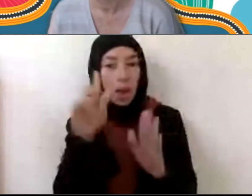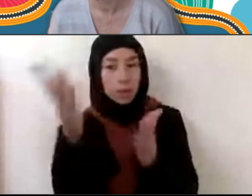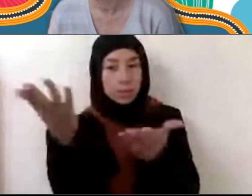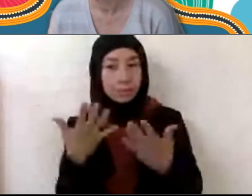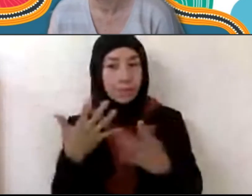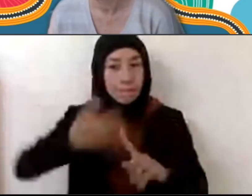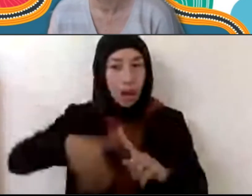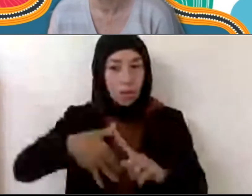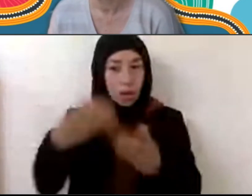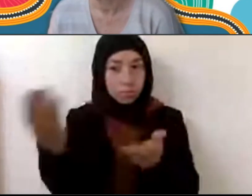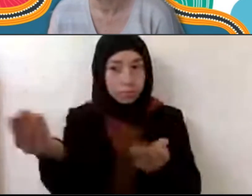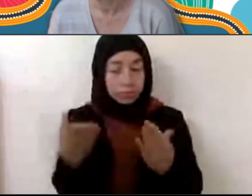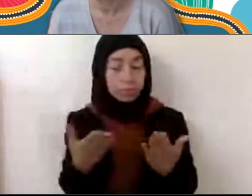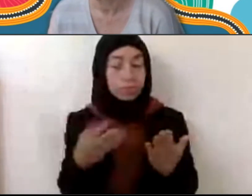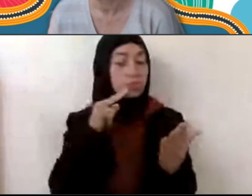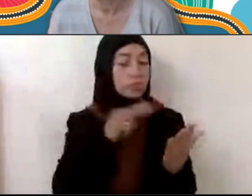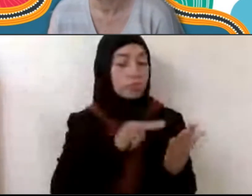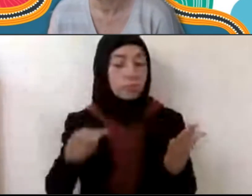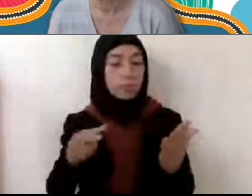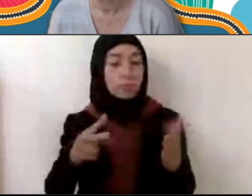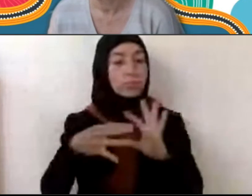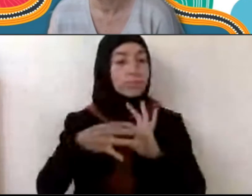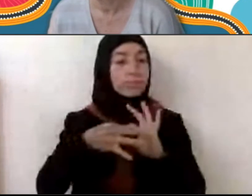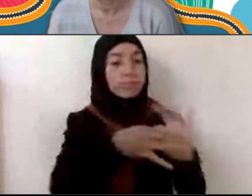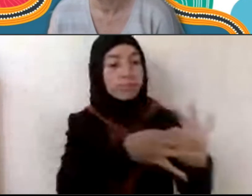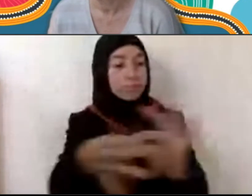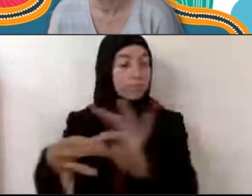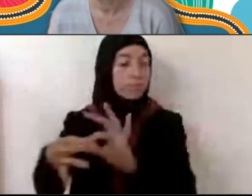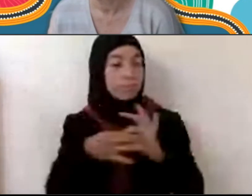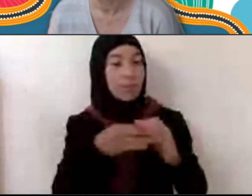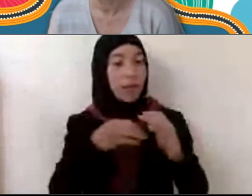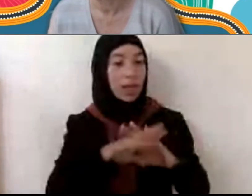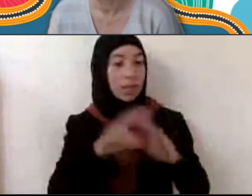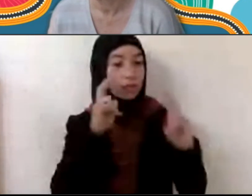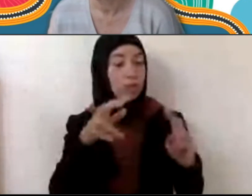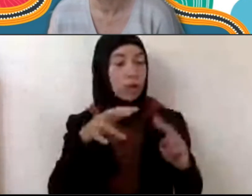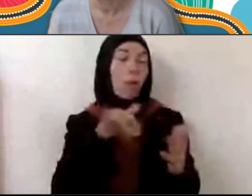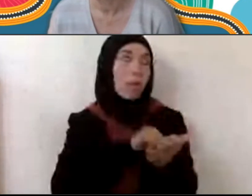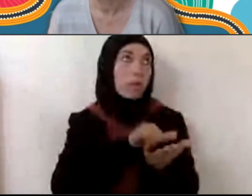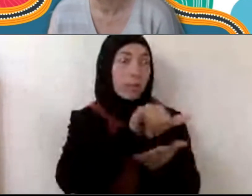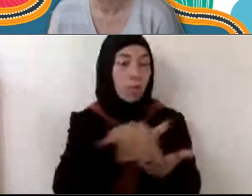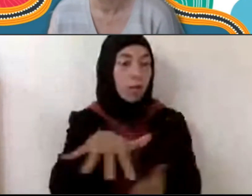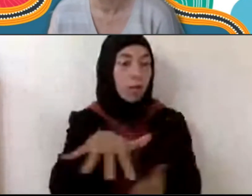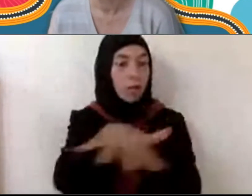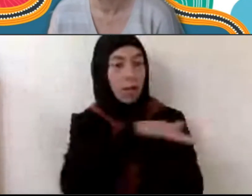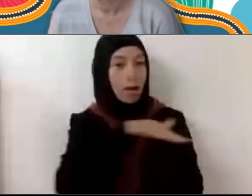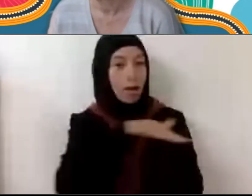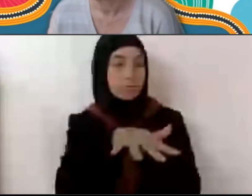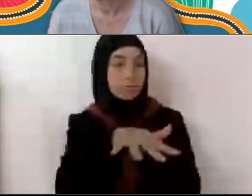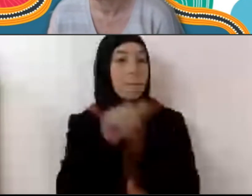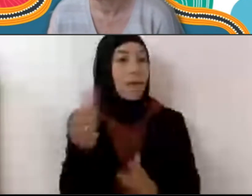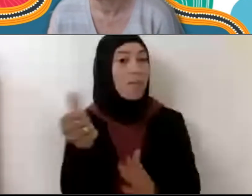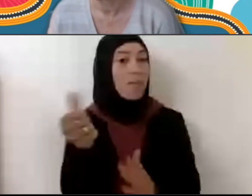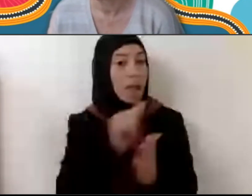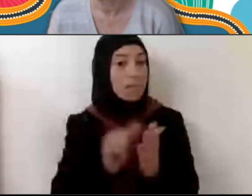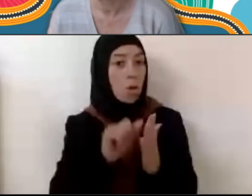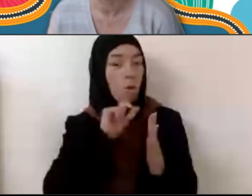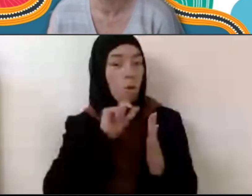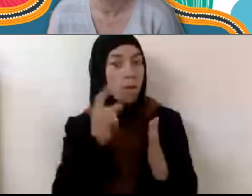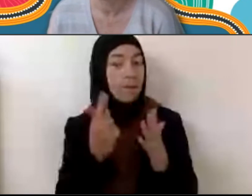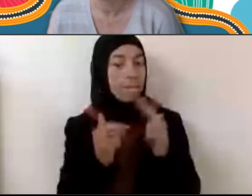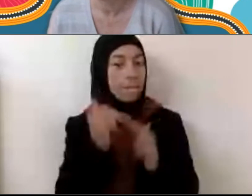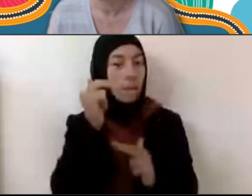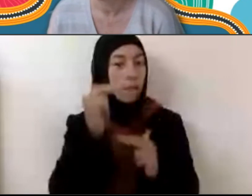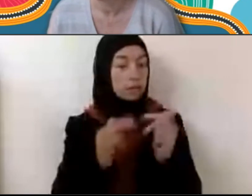the rest of the station environment. But the artworks won't actually be starting to be built probably until